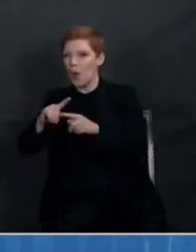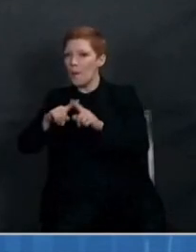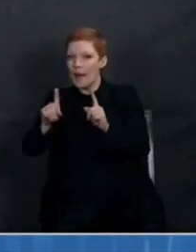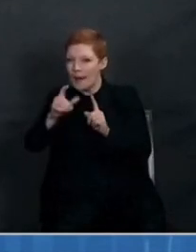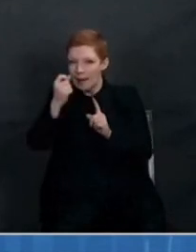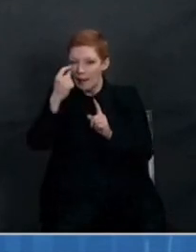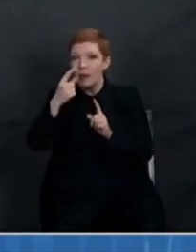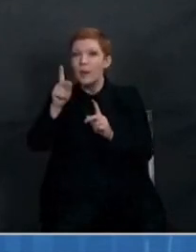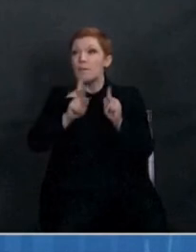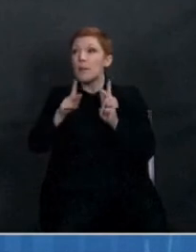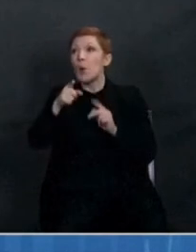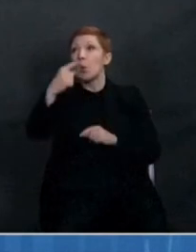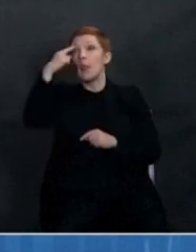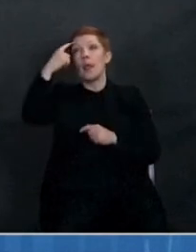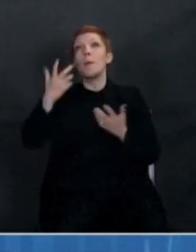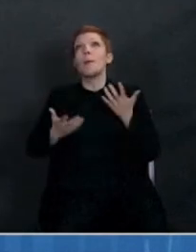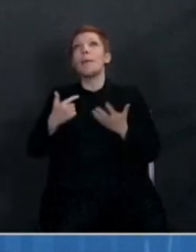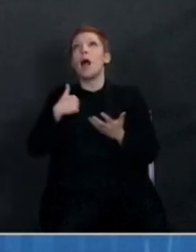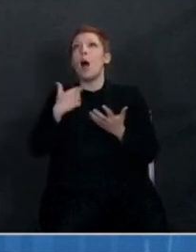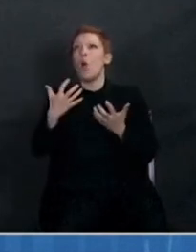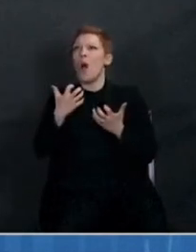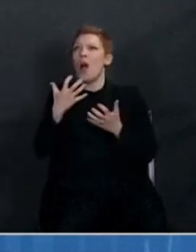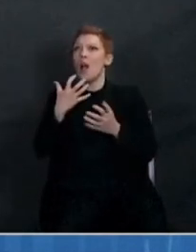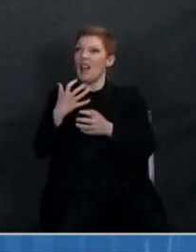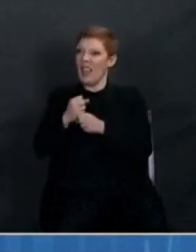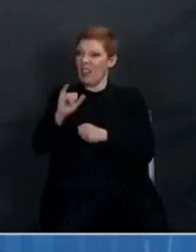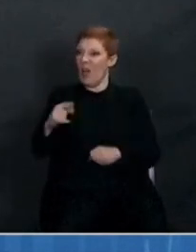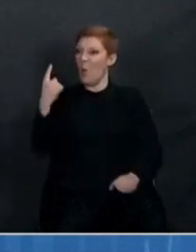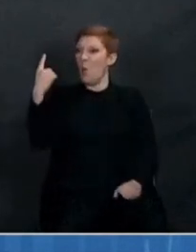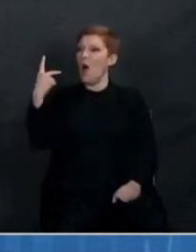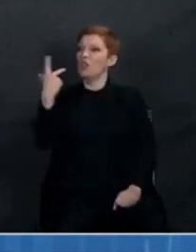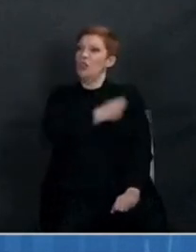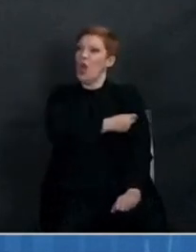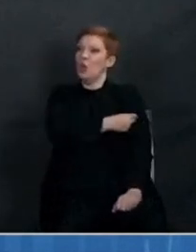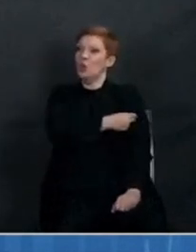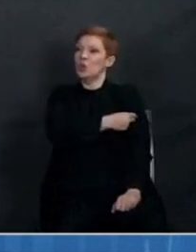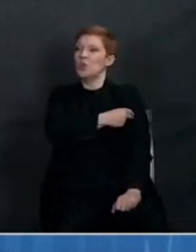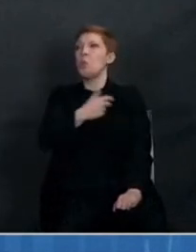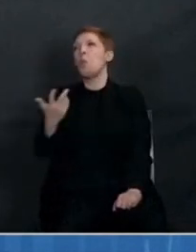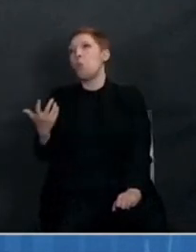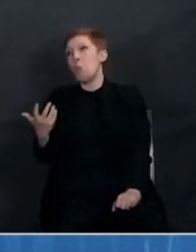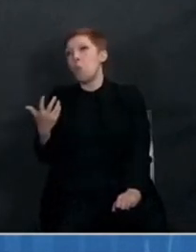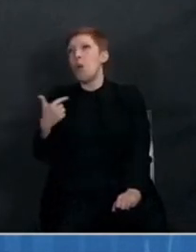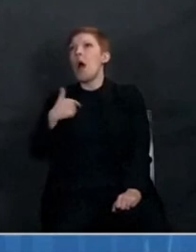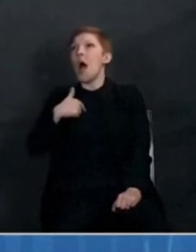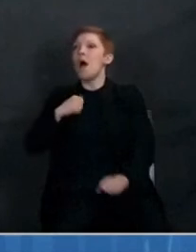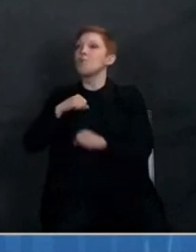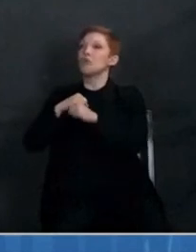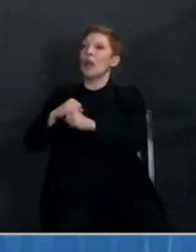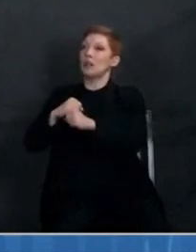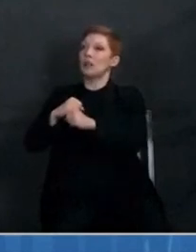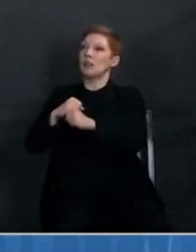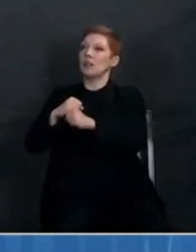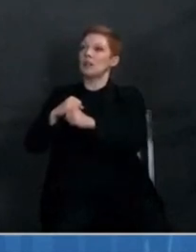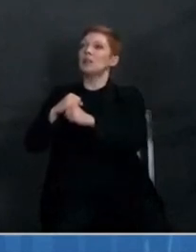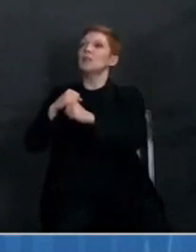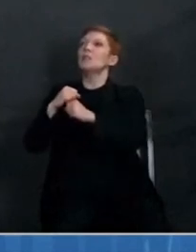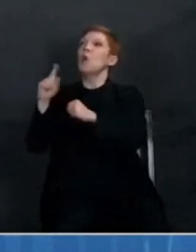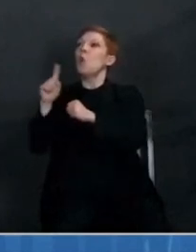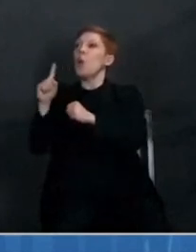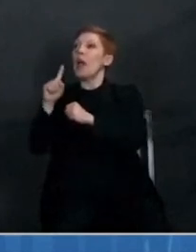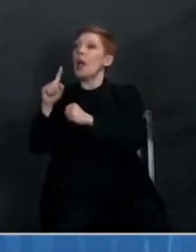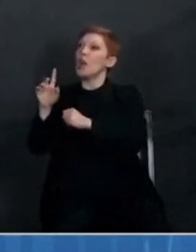want to get a single dose vaccine and know that I'm protected against serious disease? Or do I want to go with a number